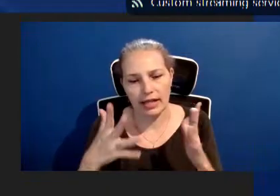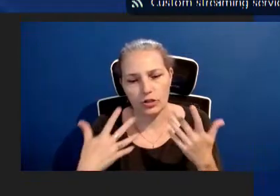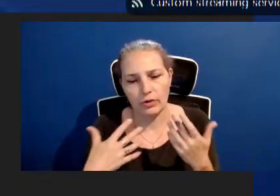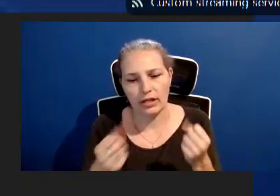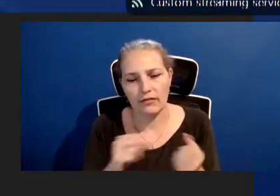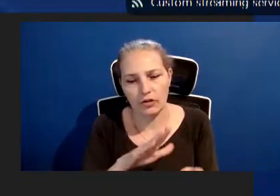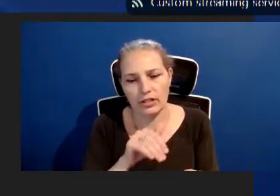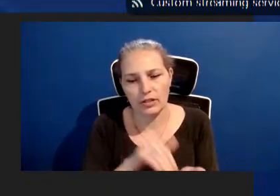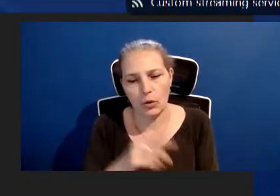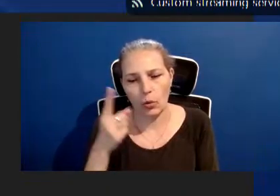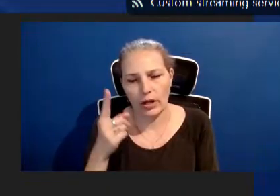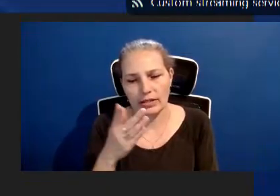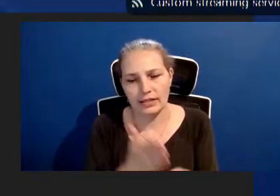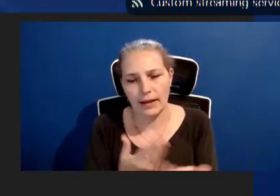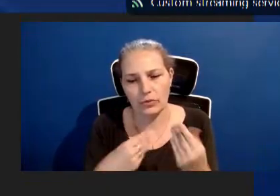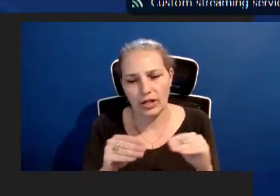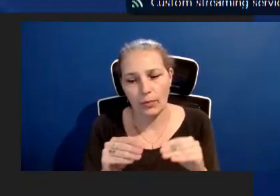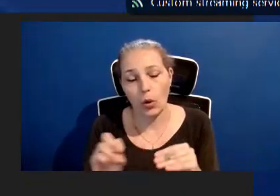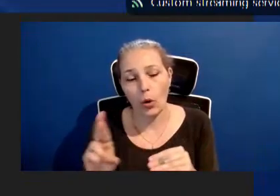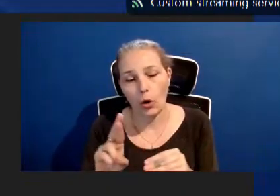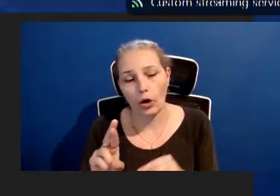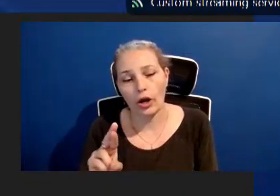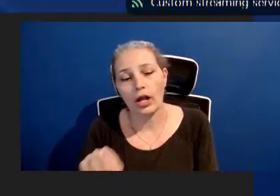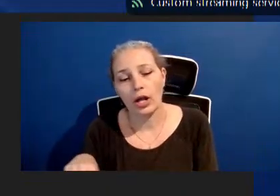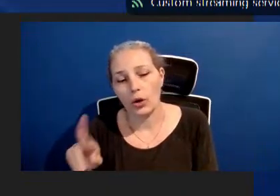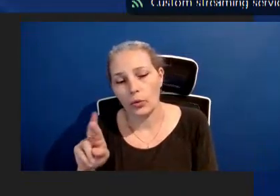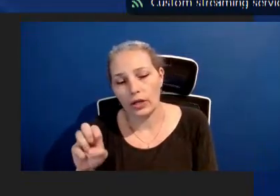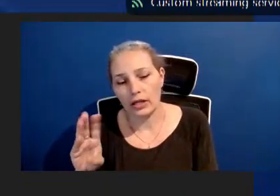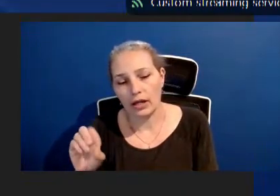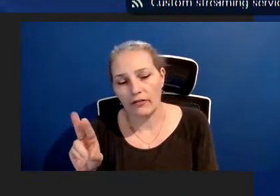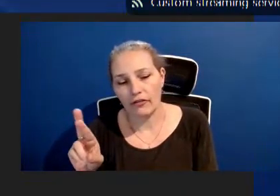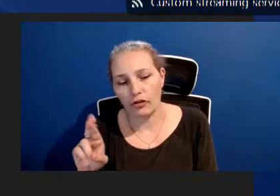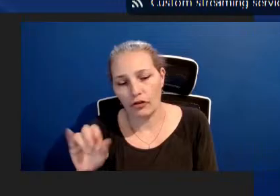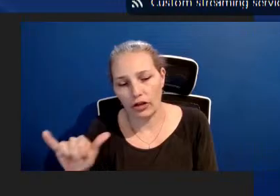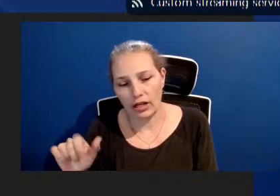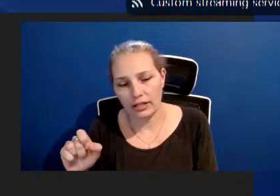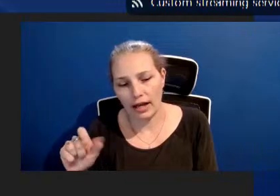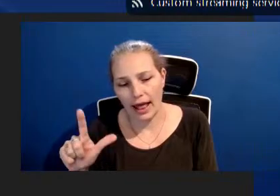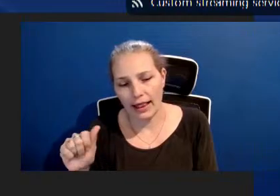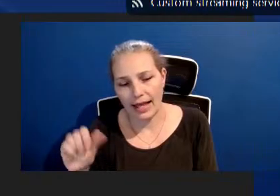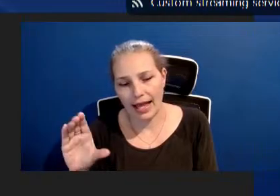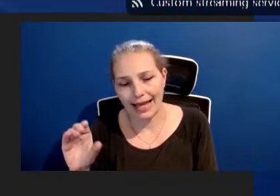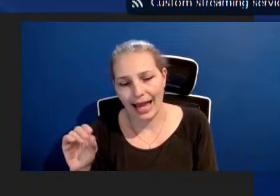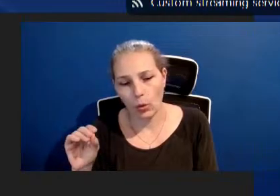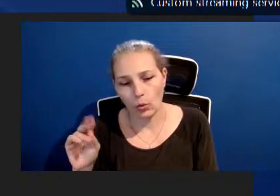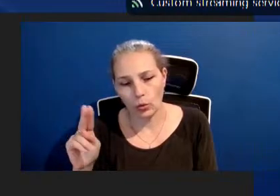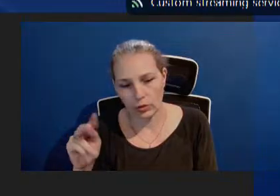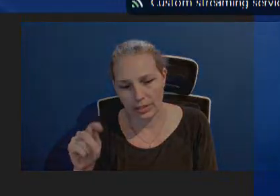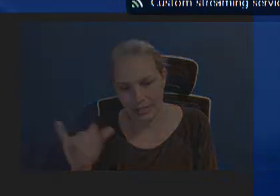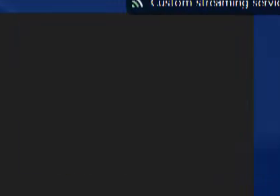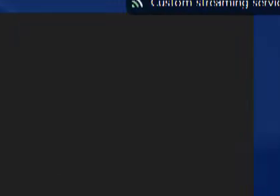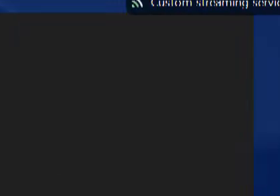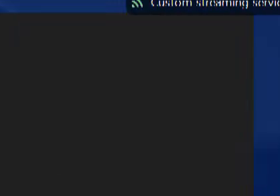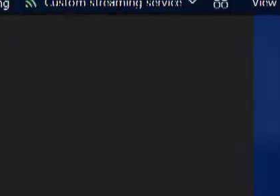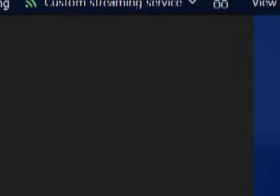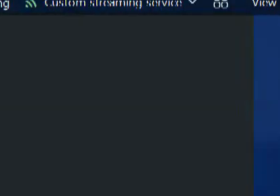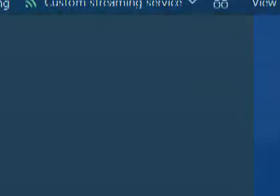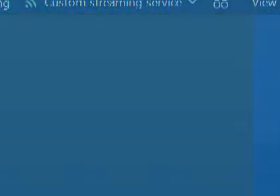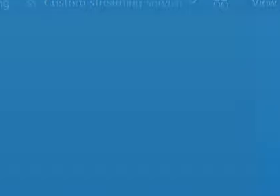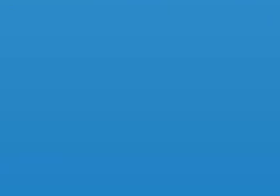shop, or visit us at recovery.lacounty.gov /Altadena. Signing off.